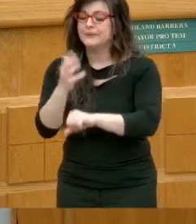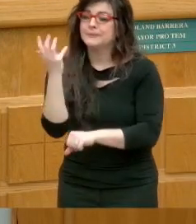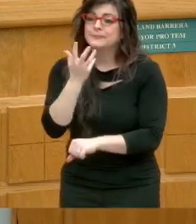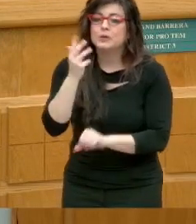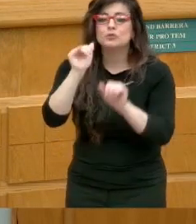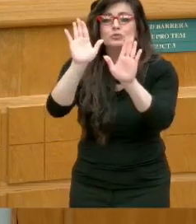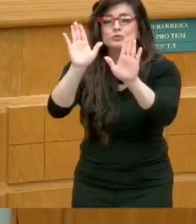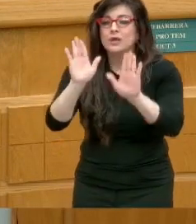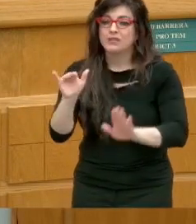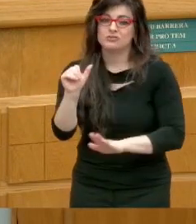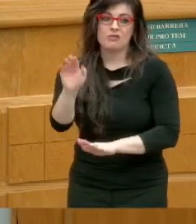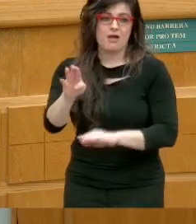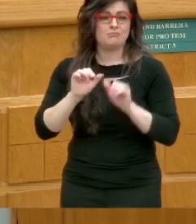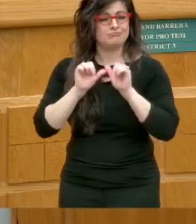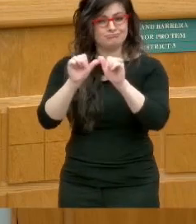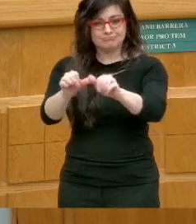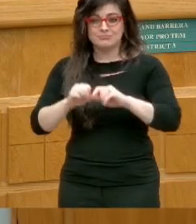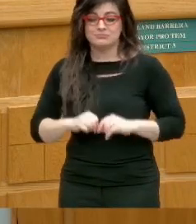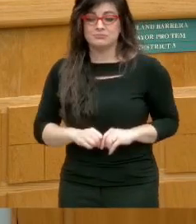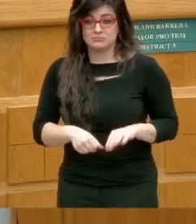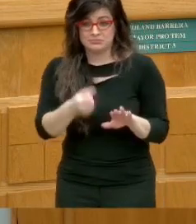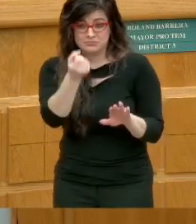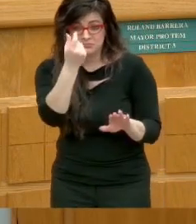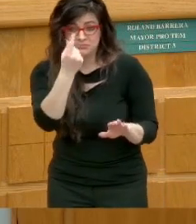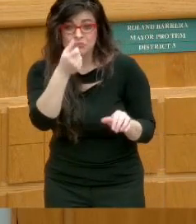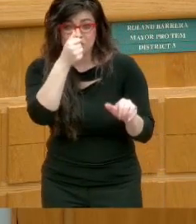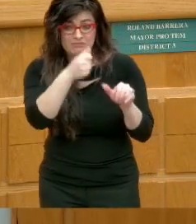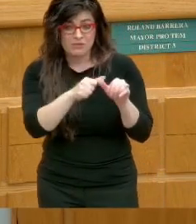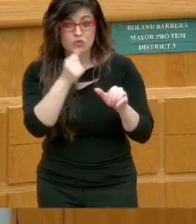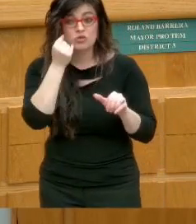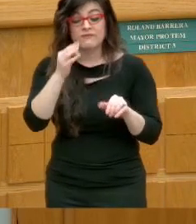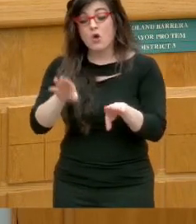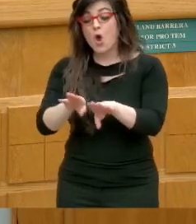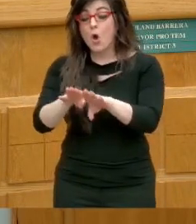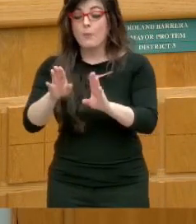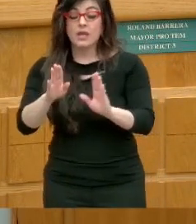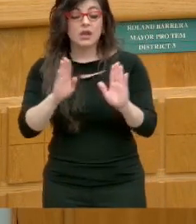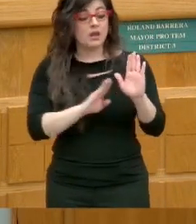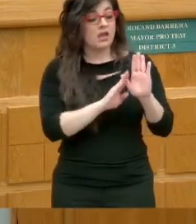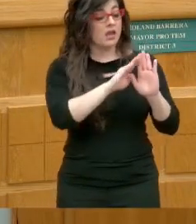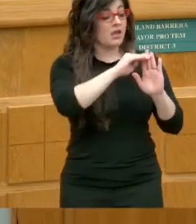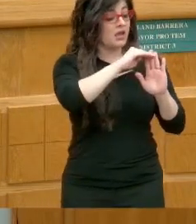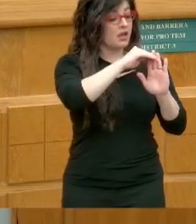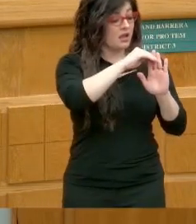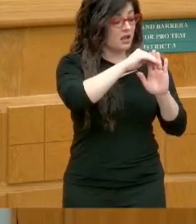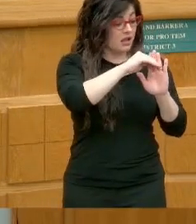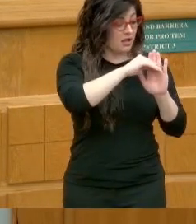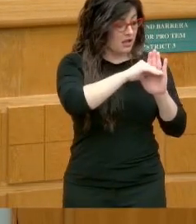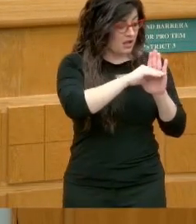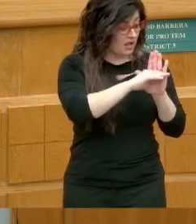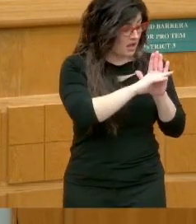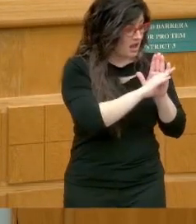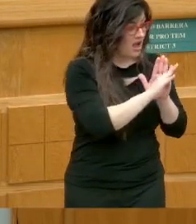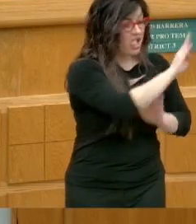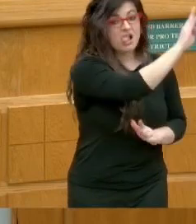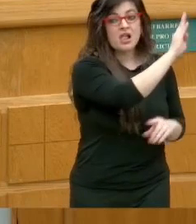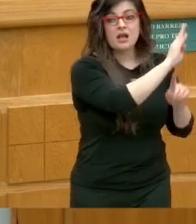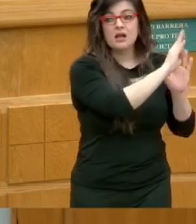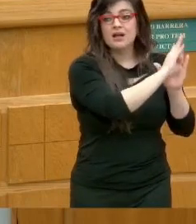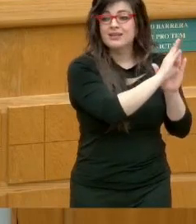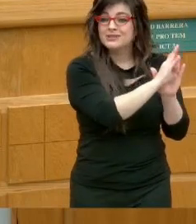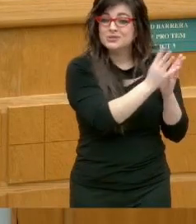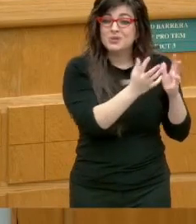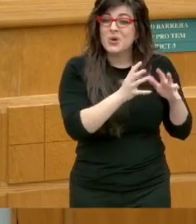restrictions. But if the numbers start ticking back up, don't be a contributor to us having to go back in to this stay-at-home